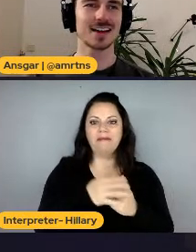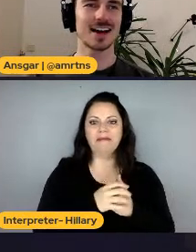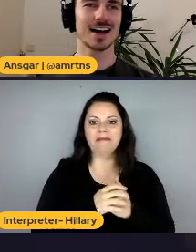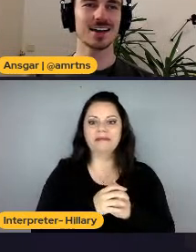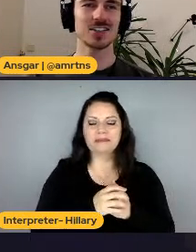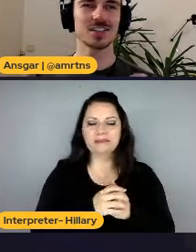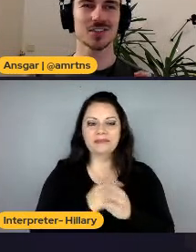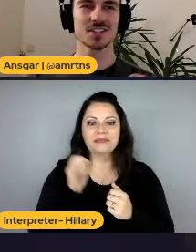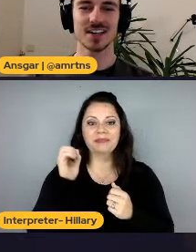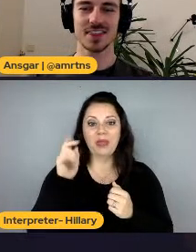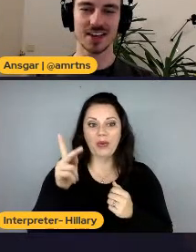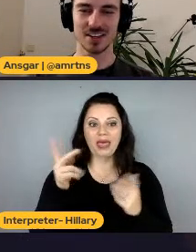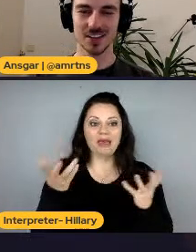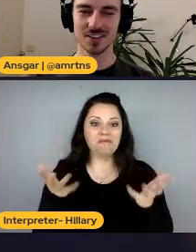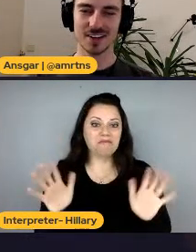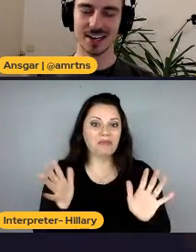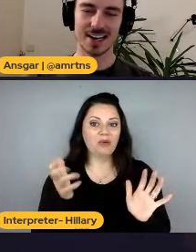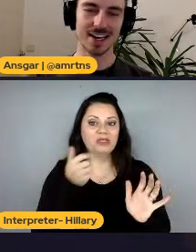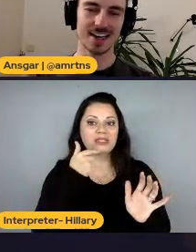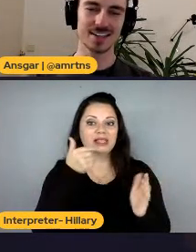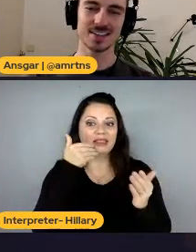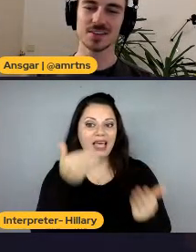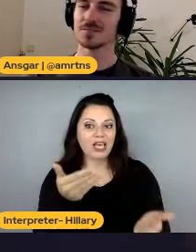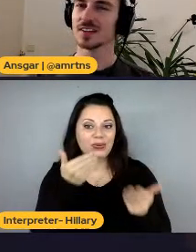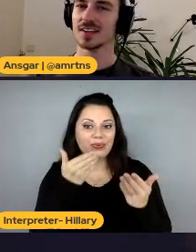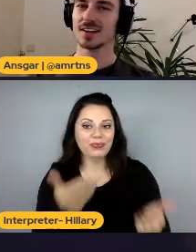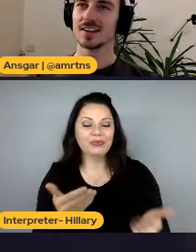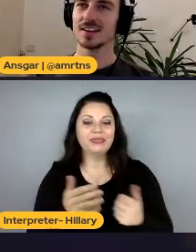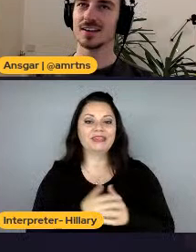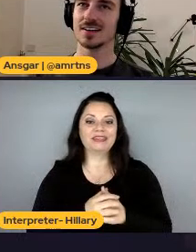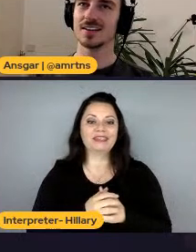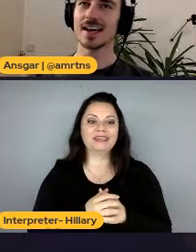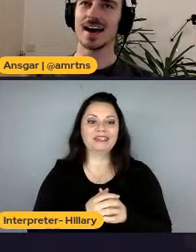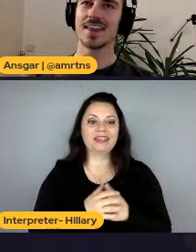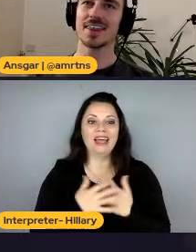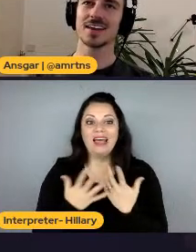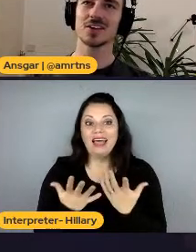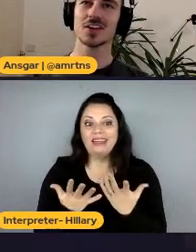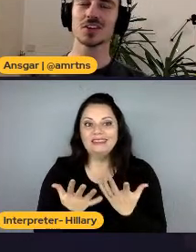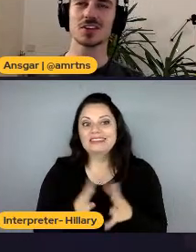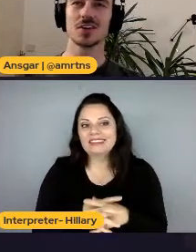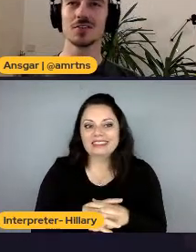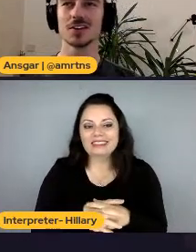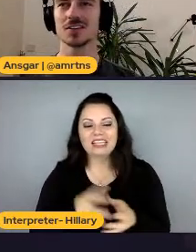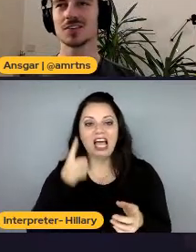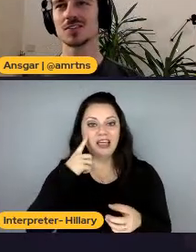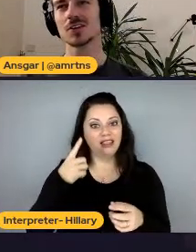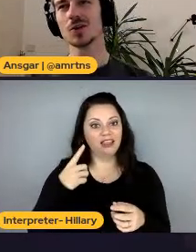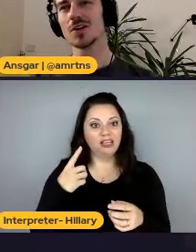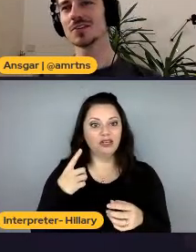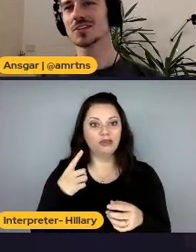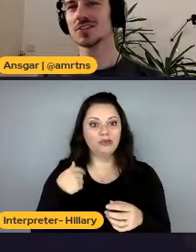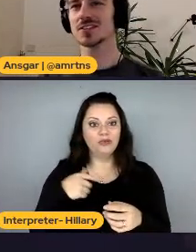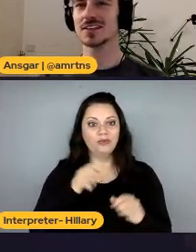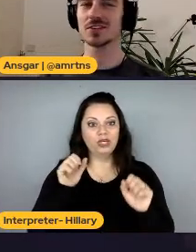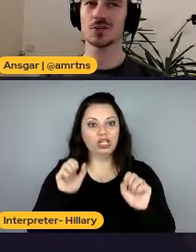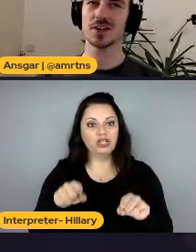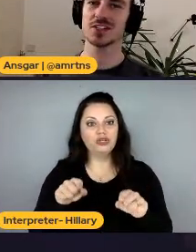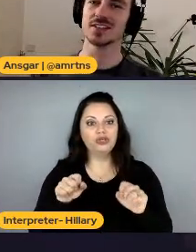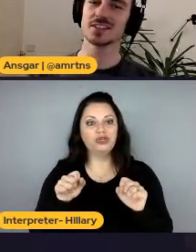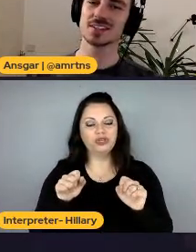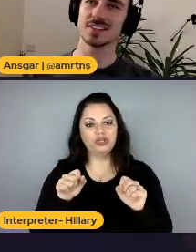that, I just want to say thank you. And yeah, I think we could go over to